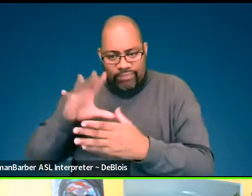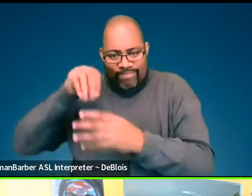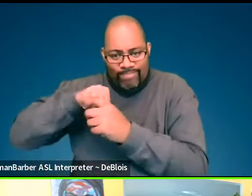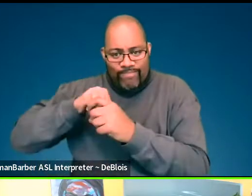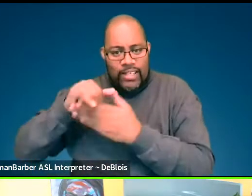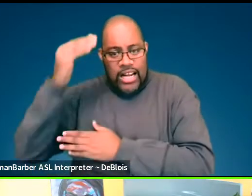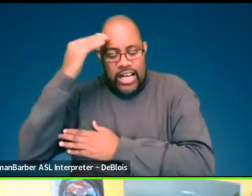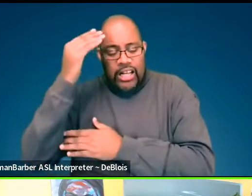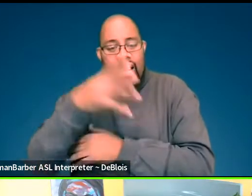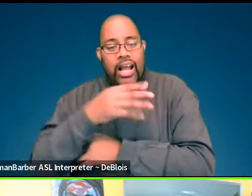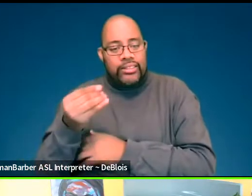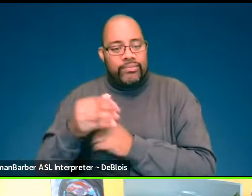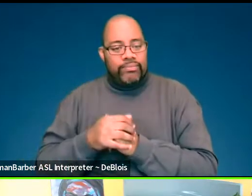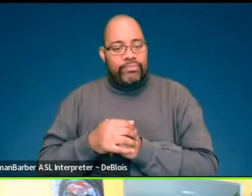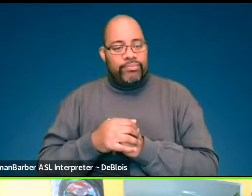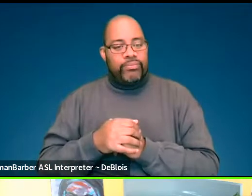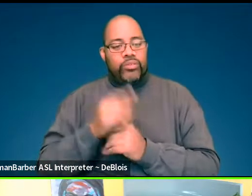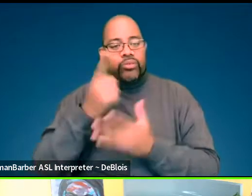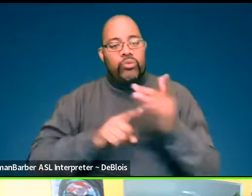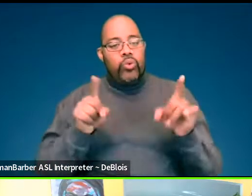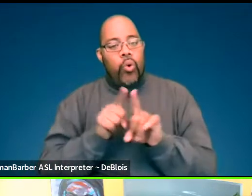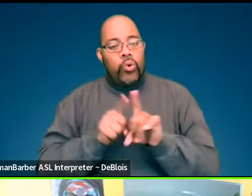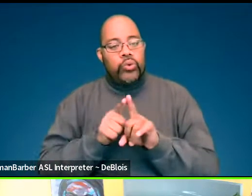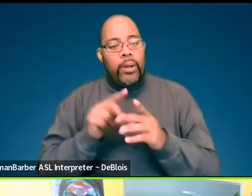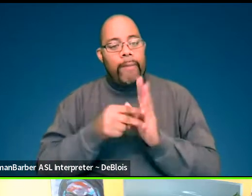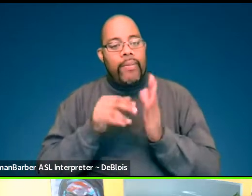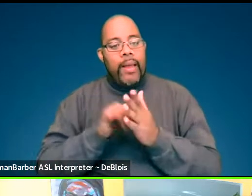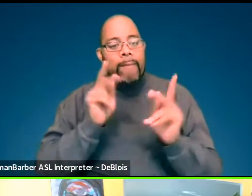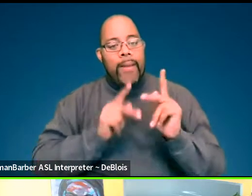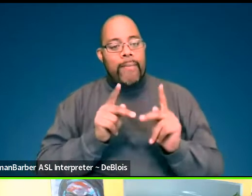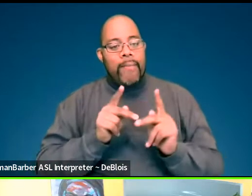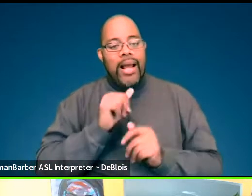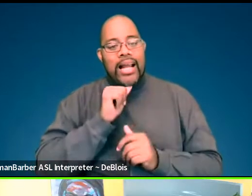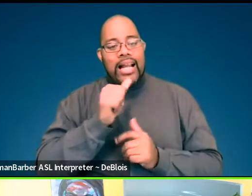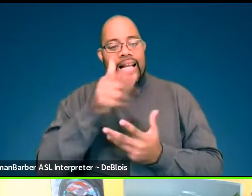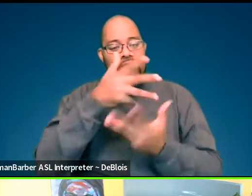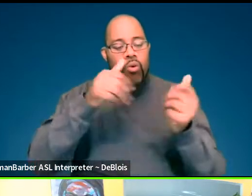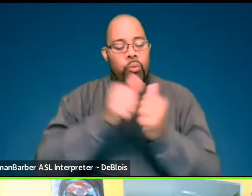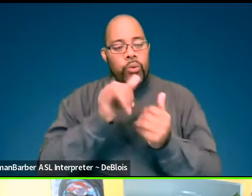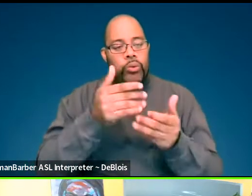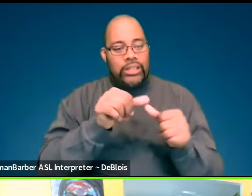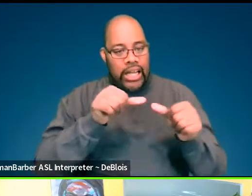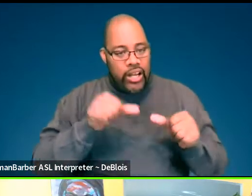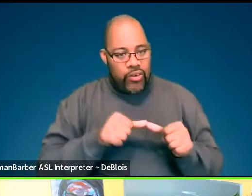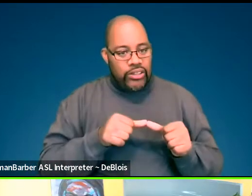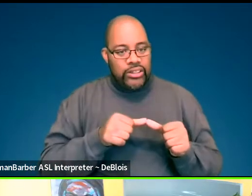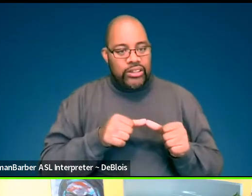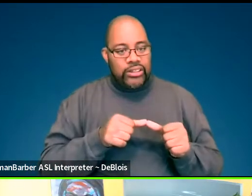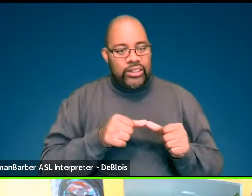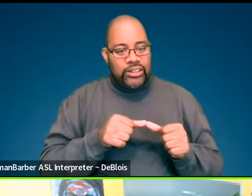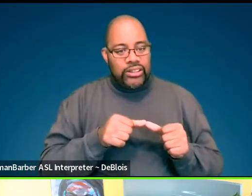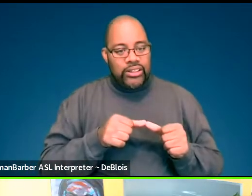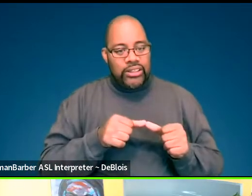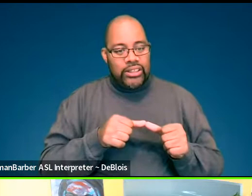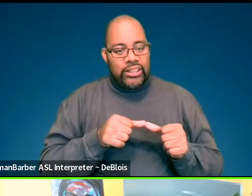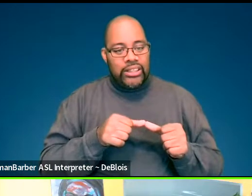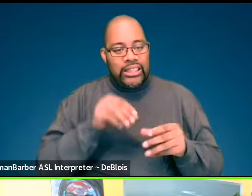knowledge. And what it also has meant is that people aren't interacting with these spaces